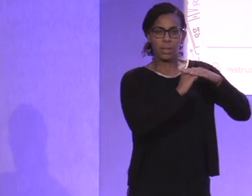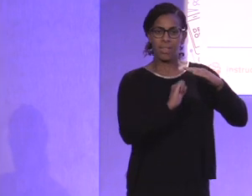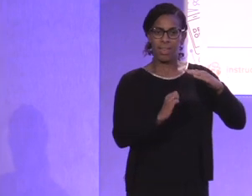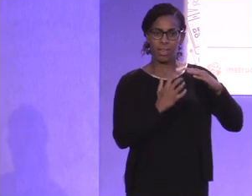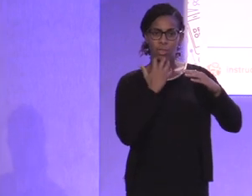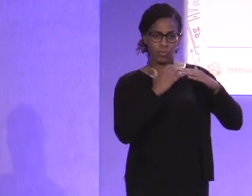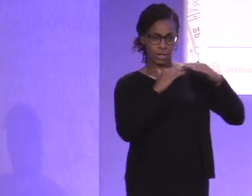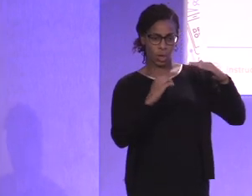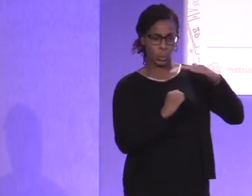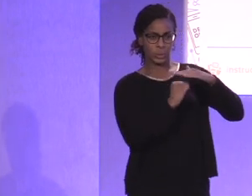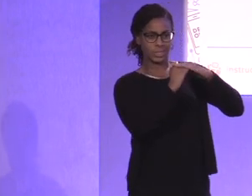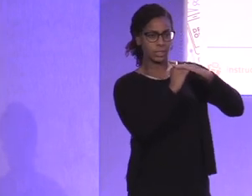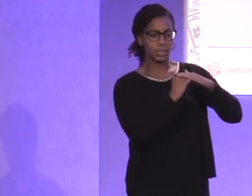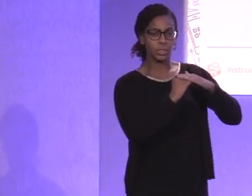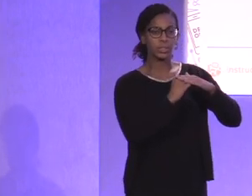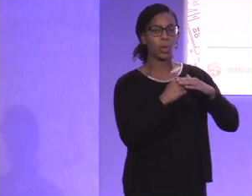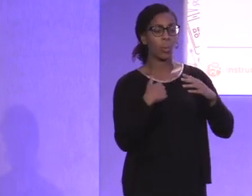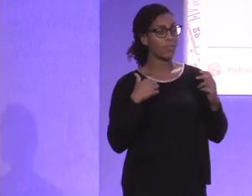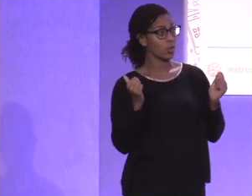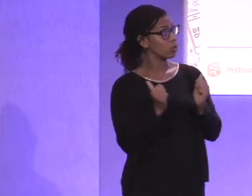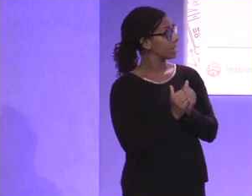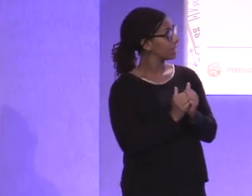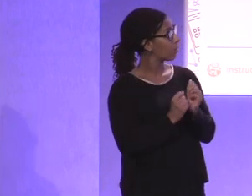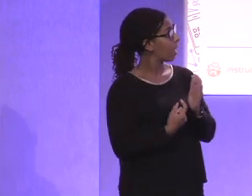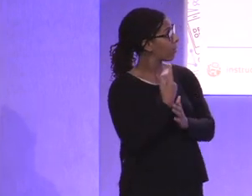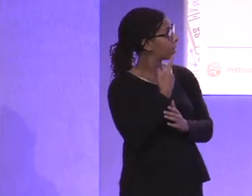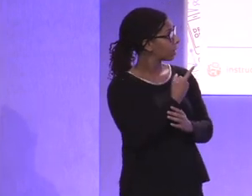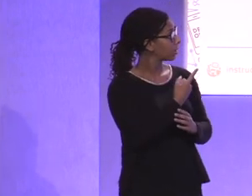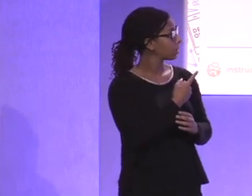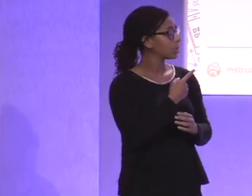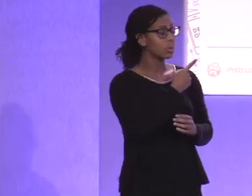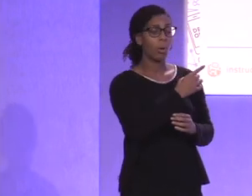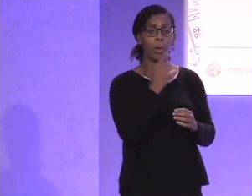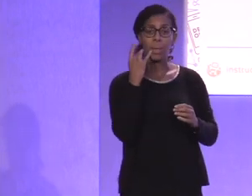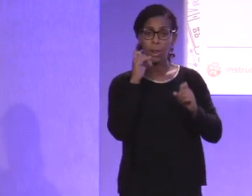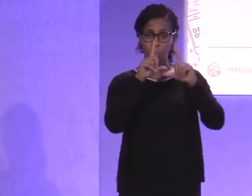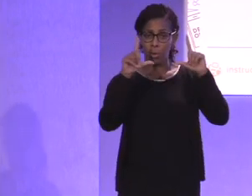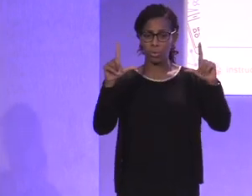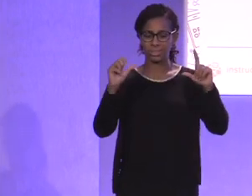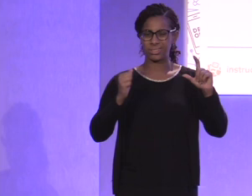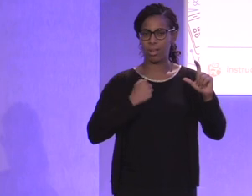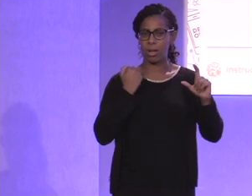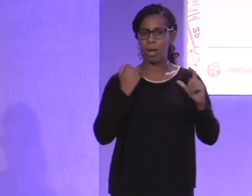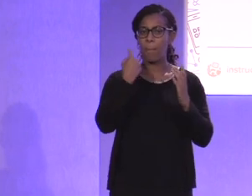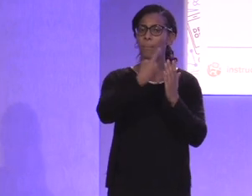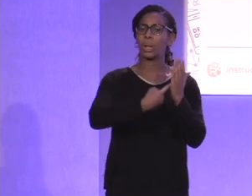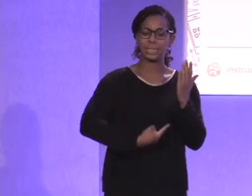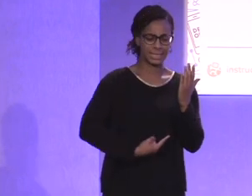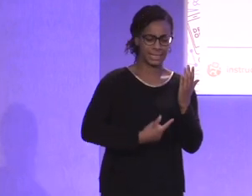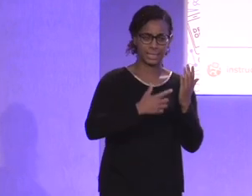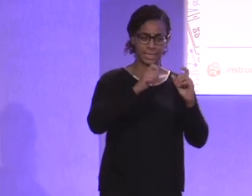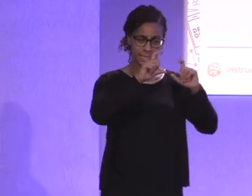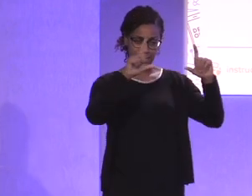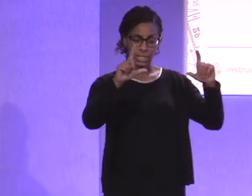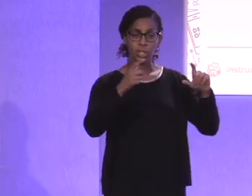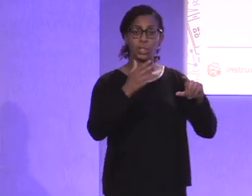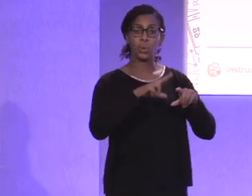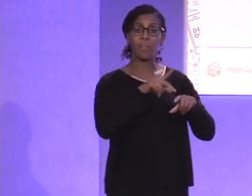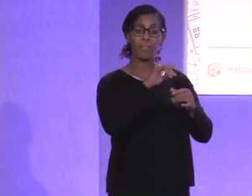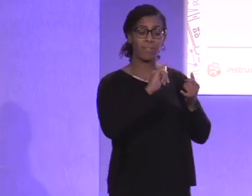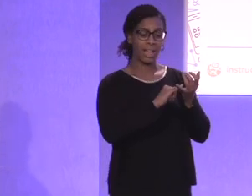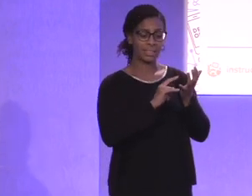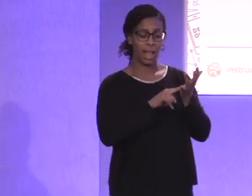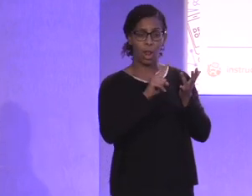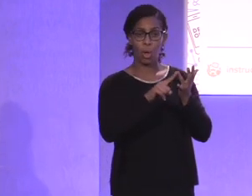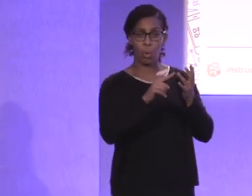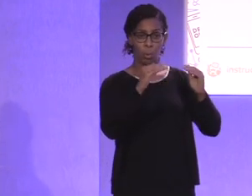this is what's going to happen. And in the yellow box, that is the actual literal text of our policy when we are about to breach that SLO line.